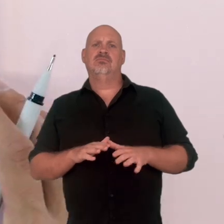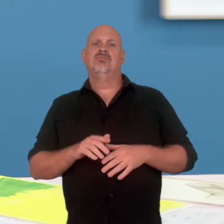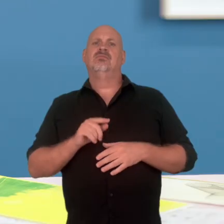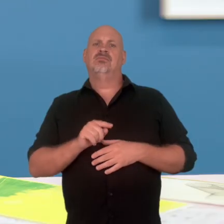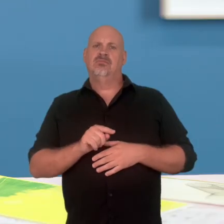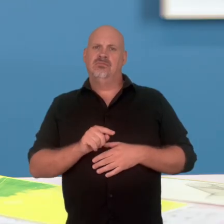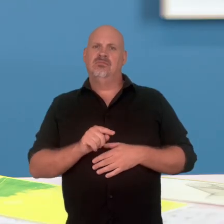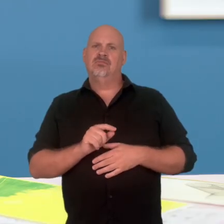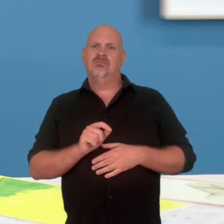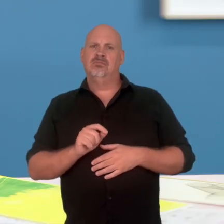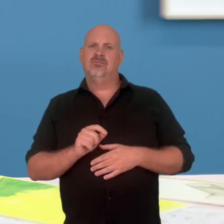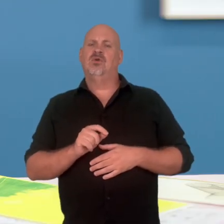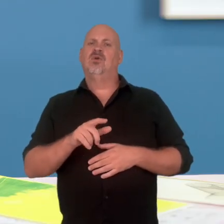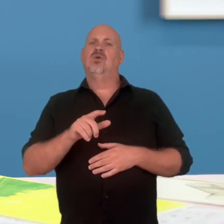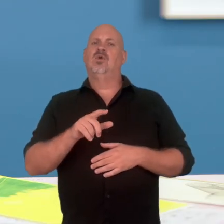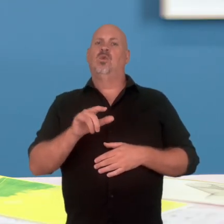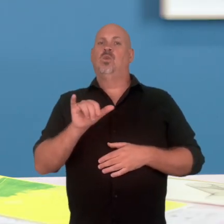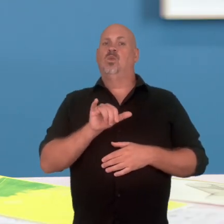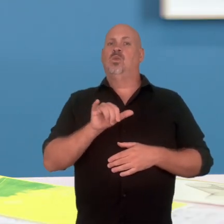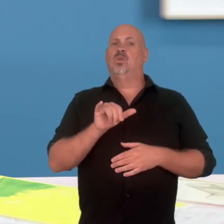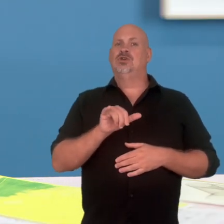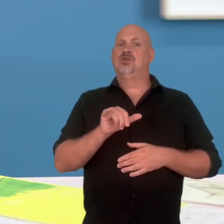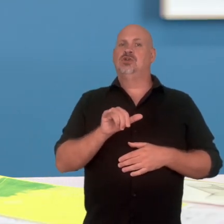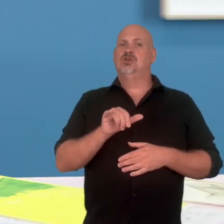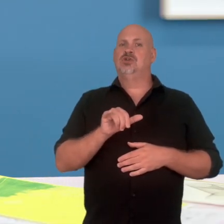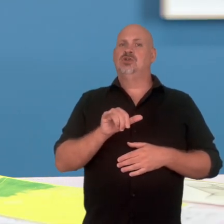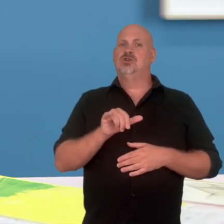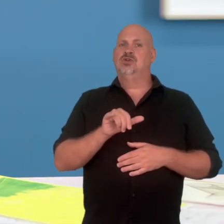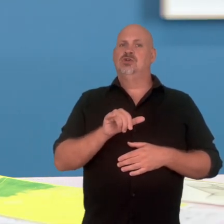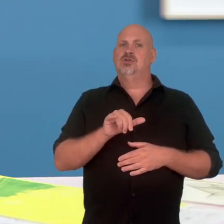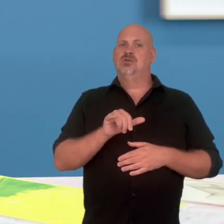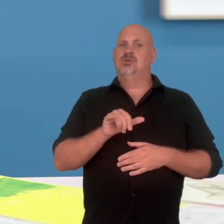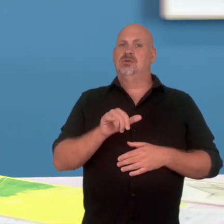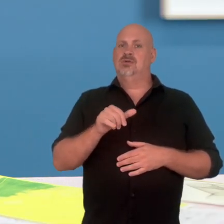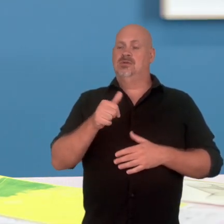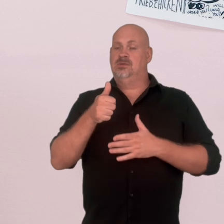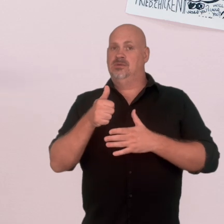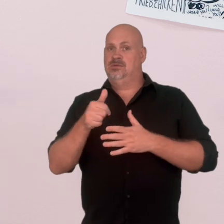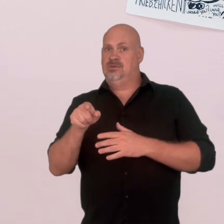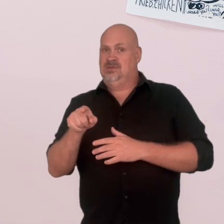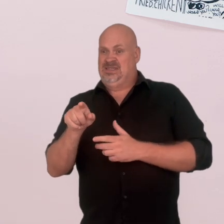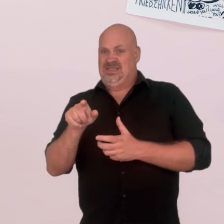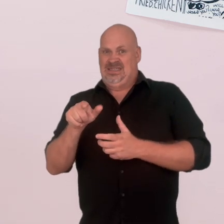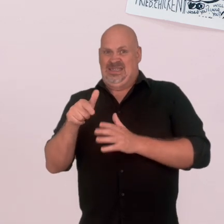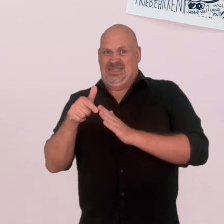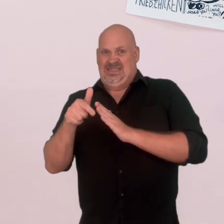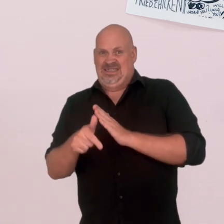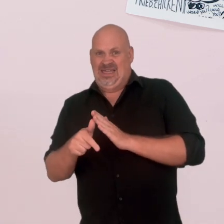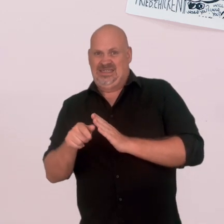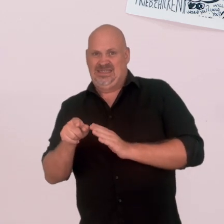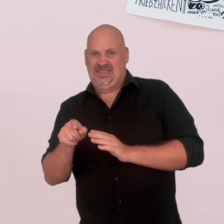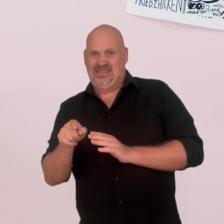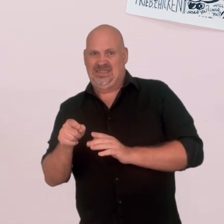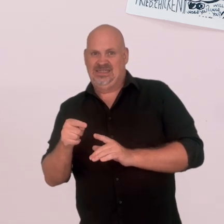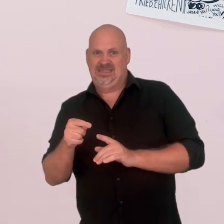is, which way do we go? Are we trying to go from an intense way to thinking or